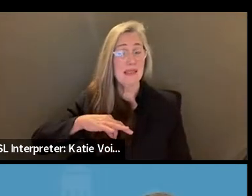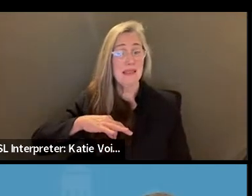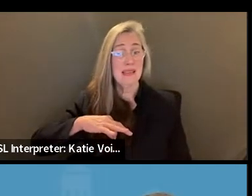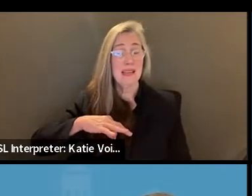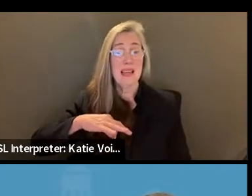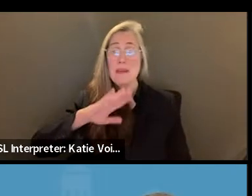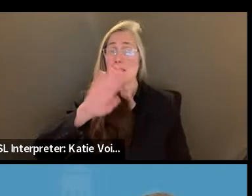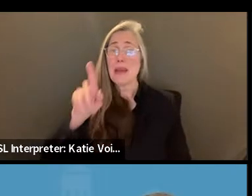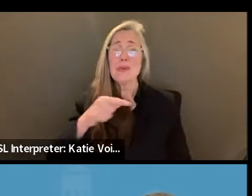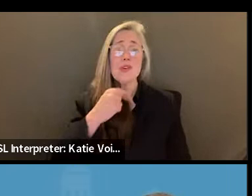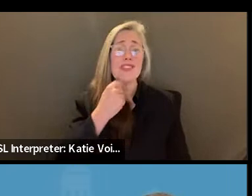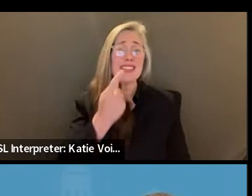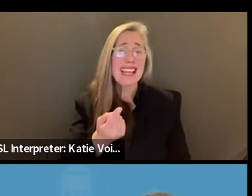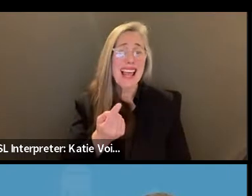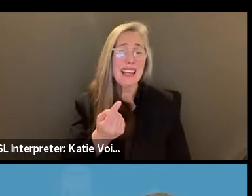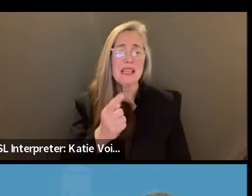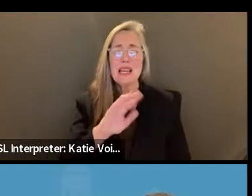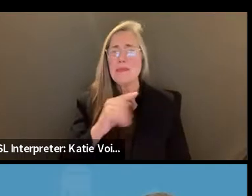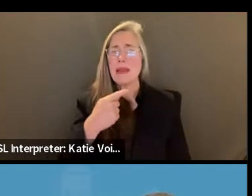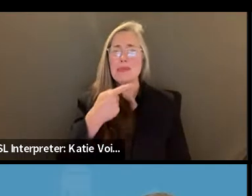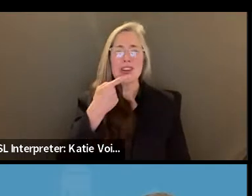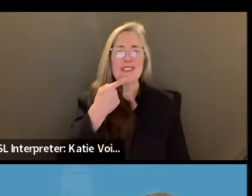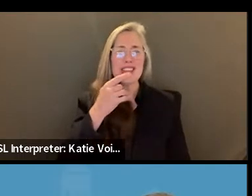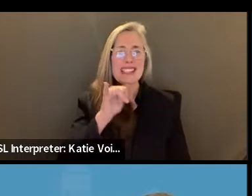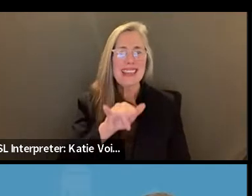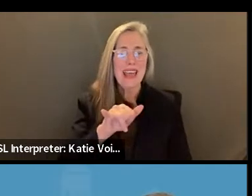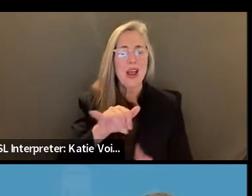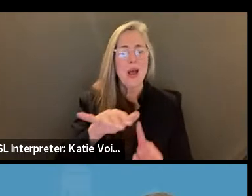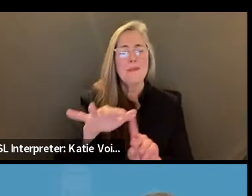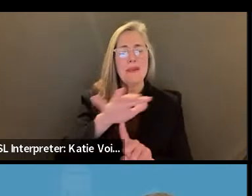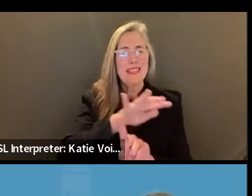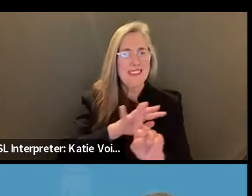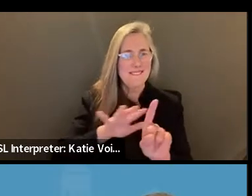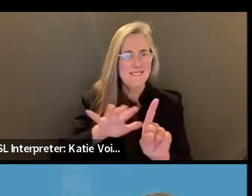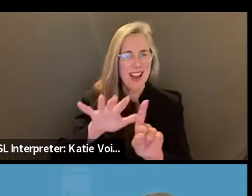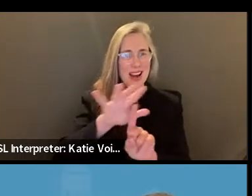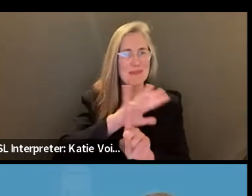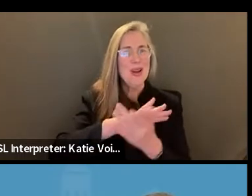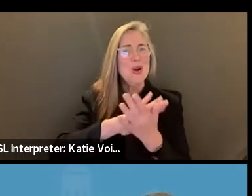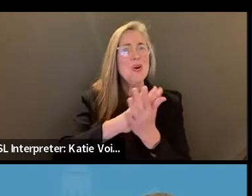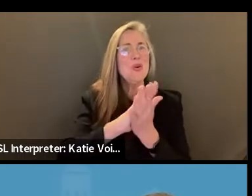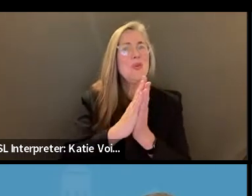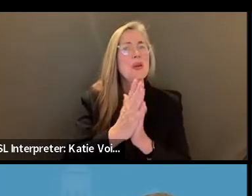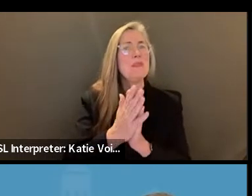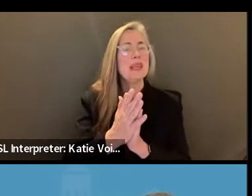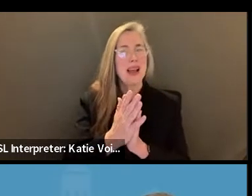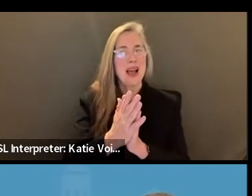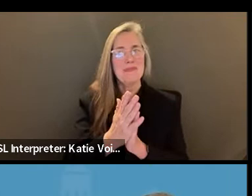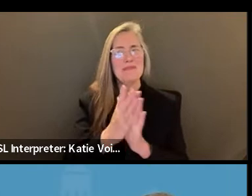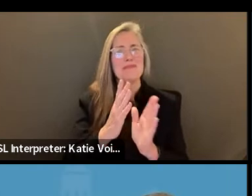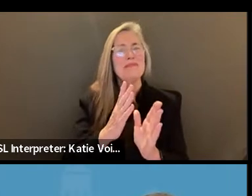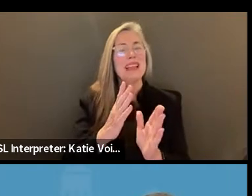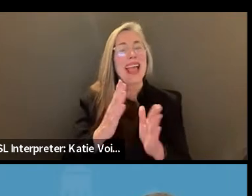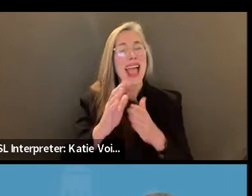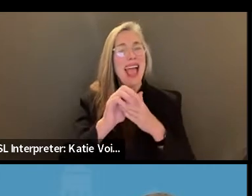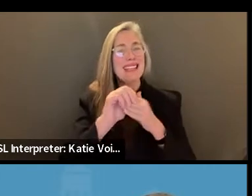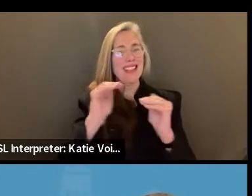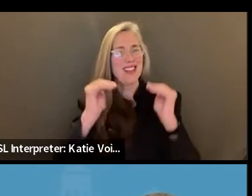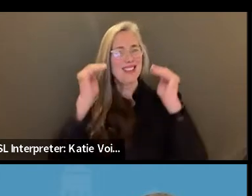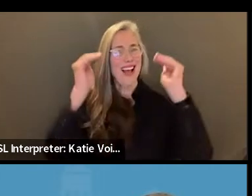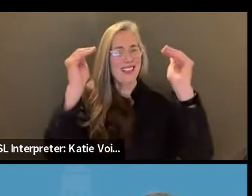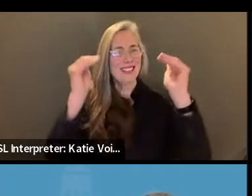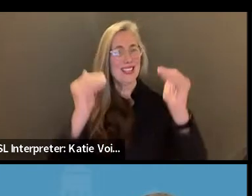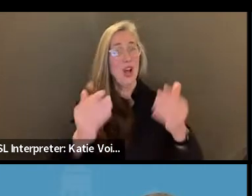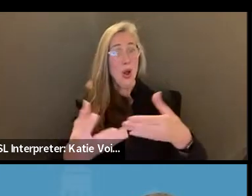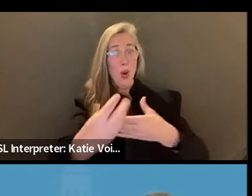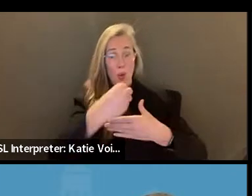it, you may not ever say it, but in the environment, let us be a great product, even us as adults, as leaders, let us be a product of